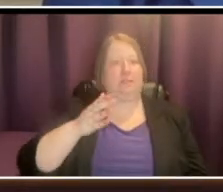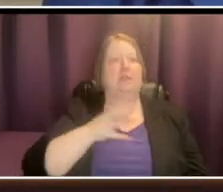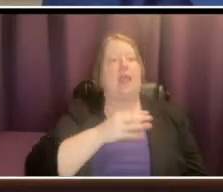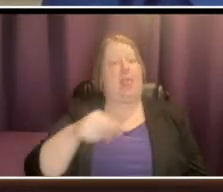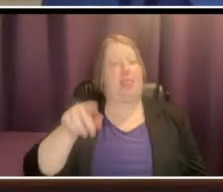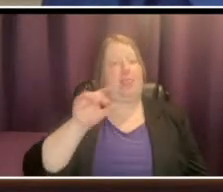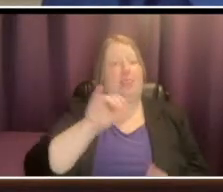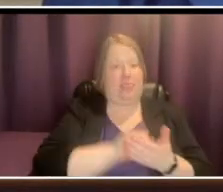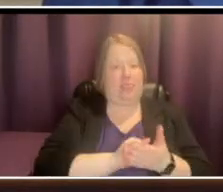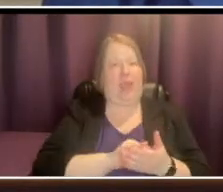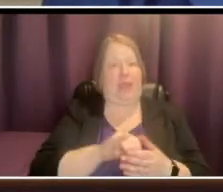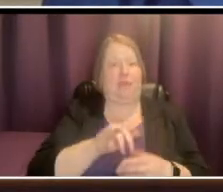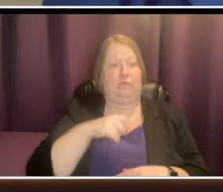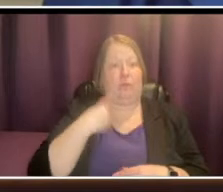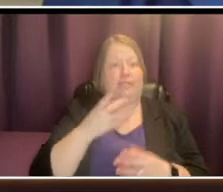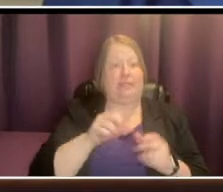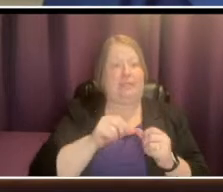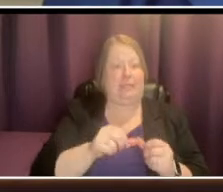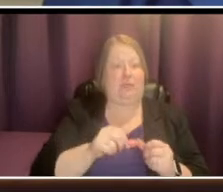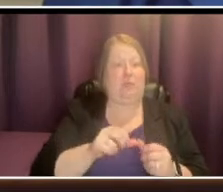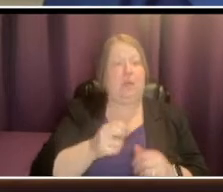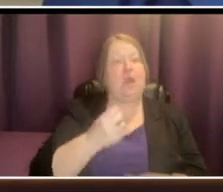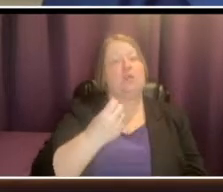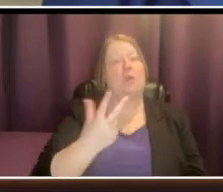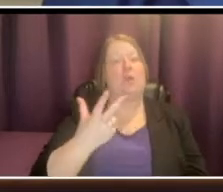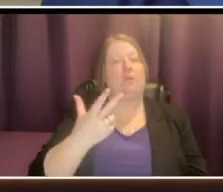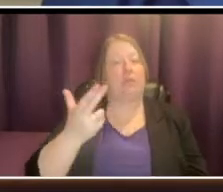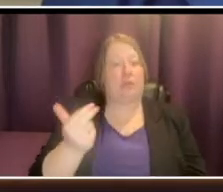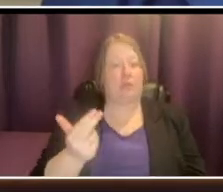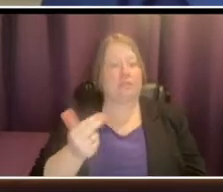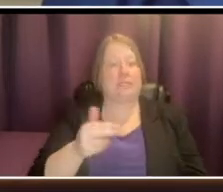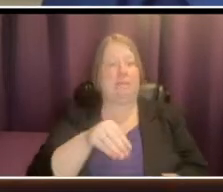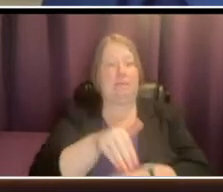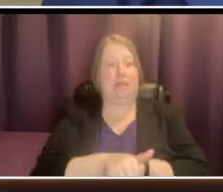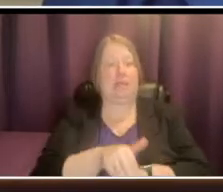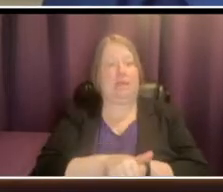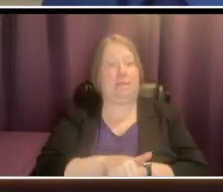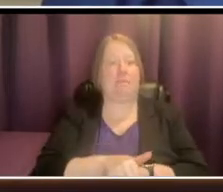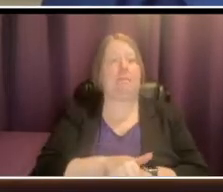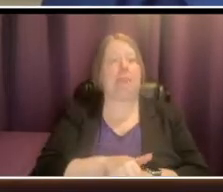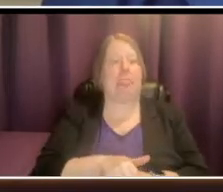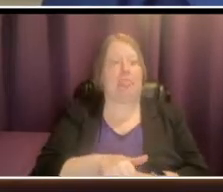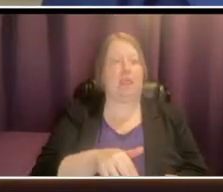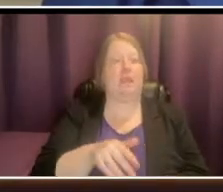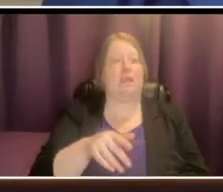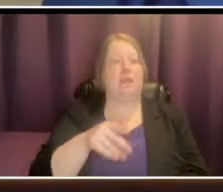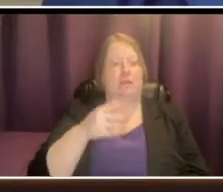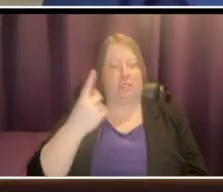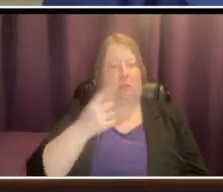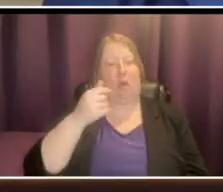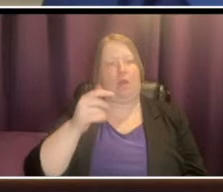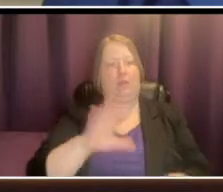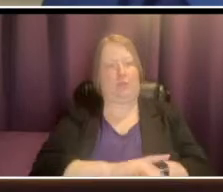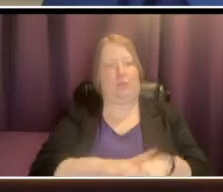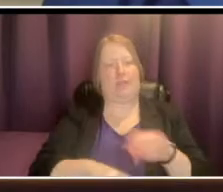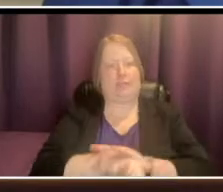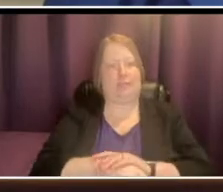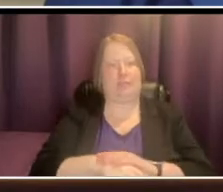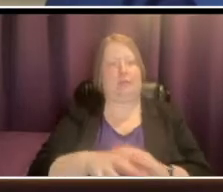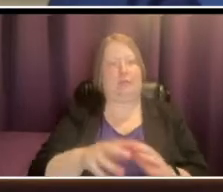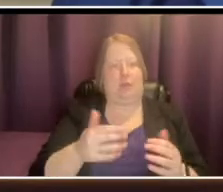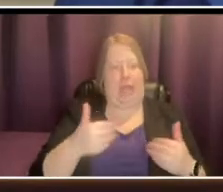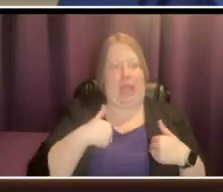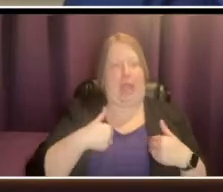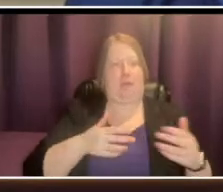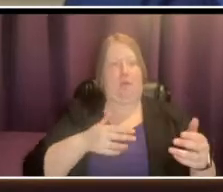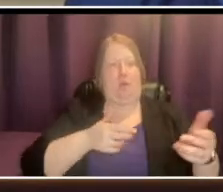p.m., United States Park Police arrested a man with a rifle in front of the World War II Memorial.